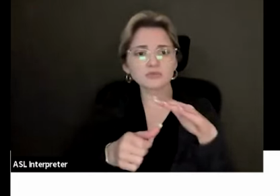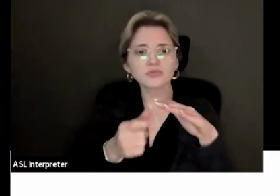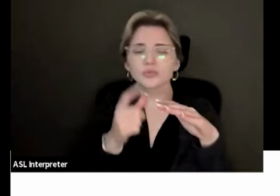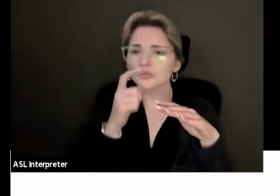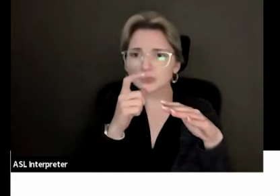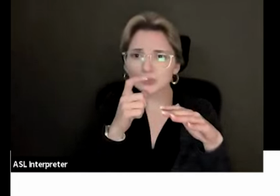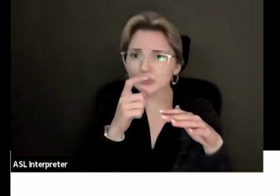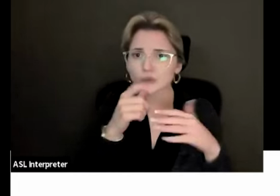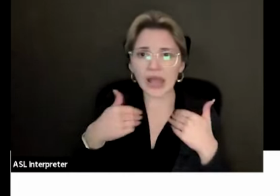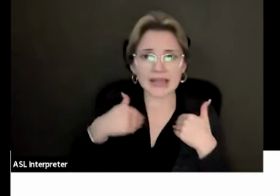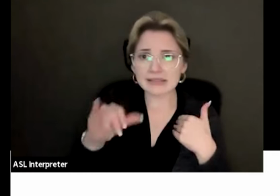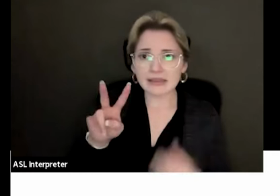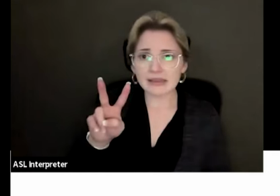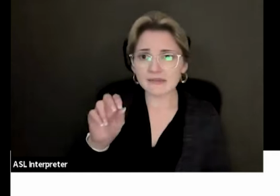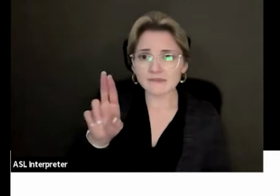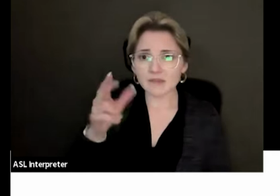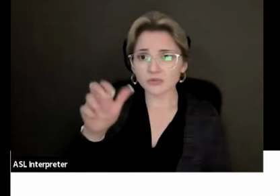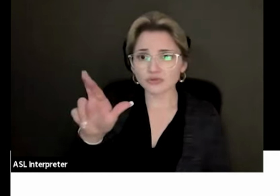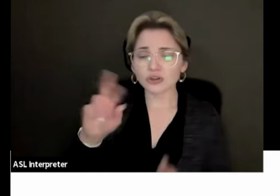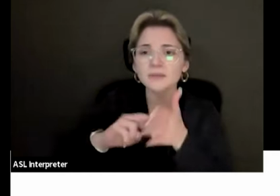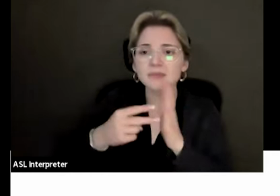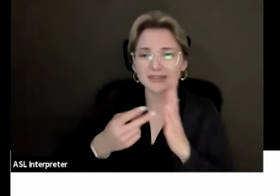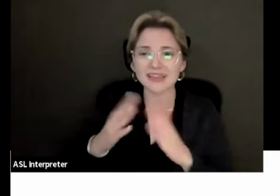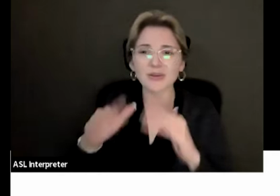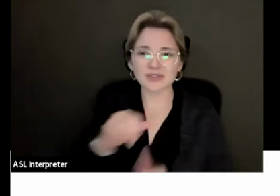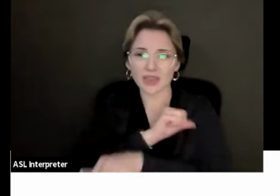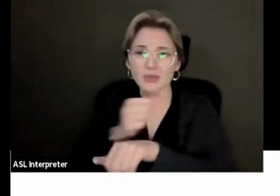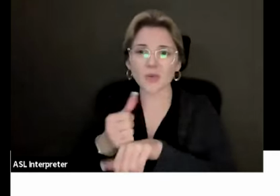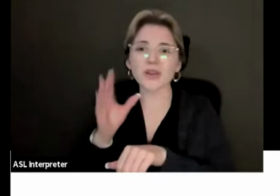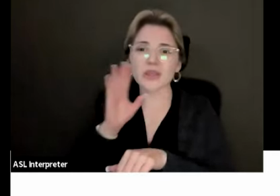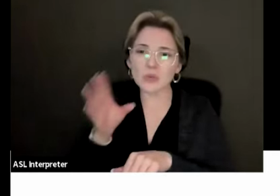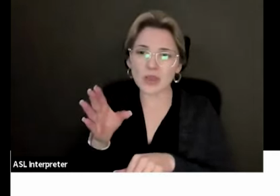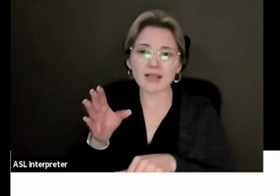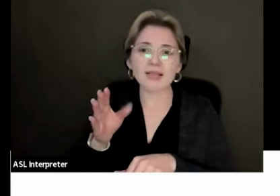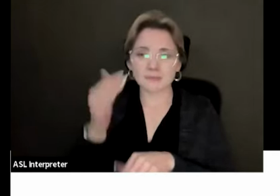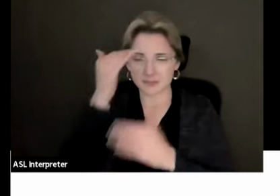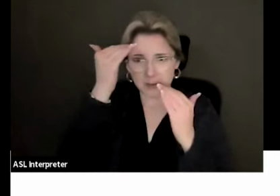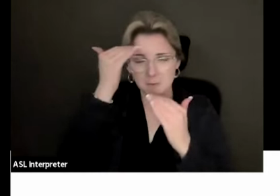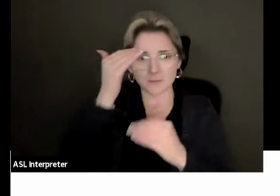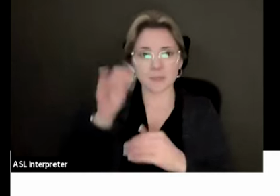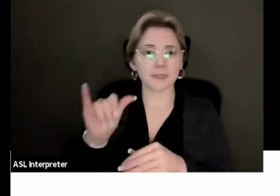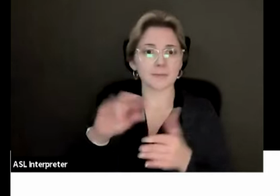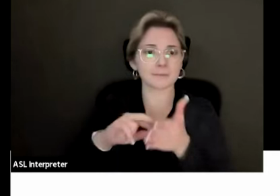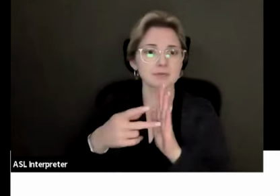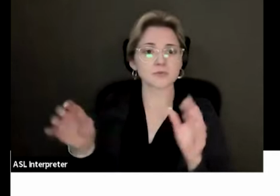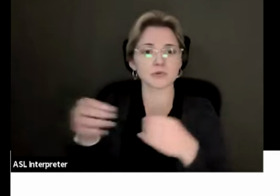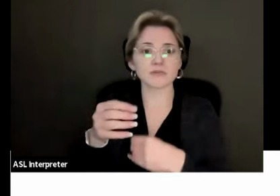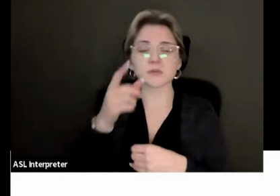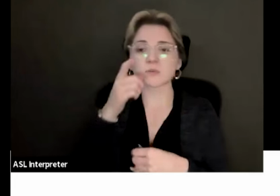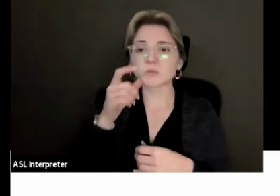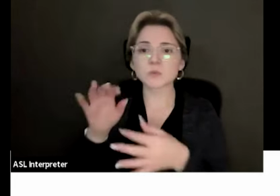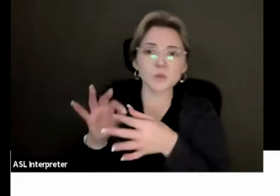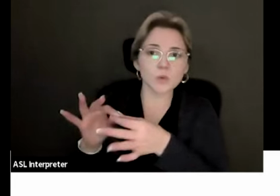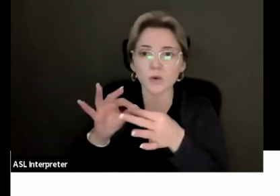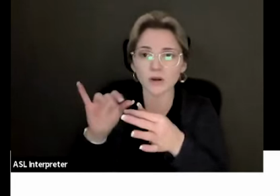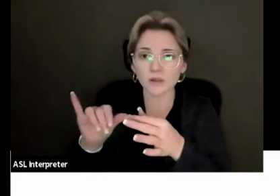you know, has that voucher. So often a housing authority. And so this is the office that, you know, coordinates those vouchers and works